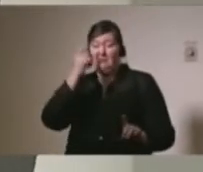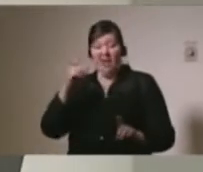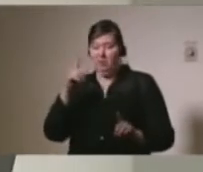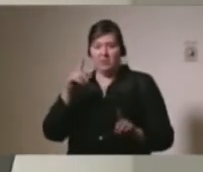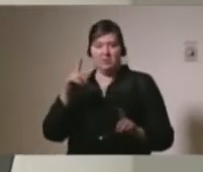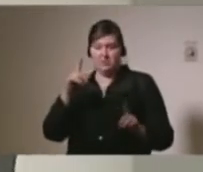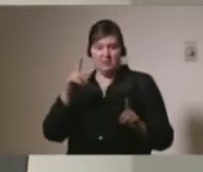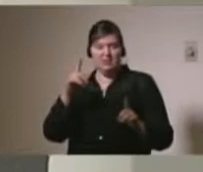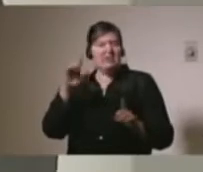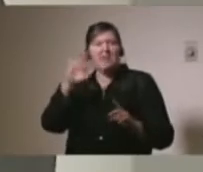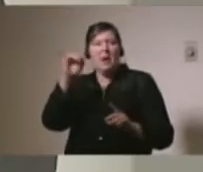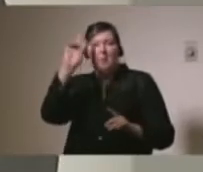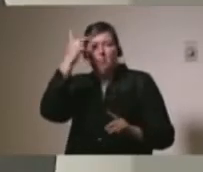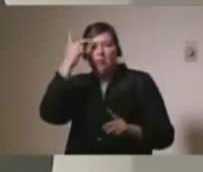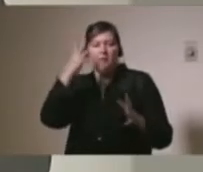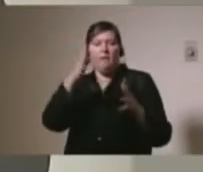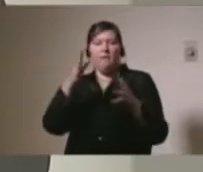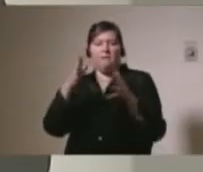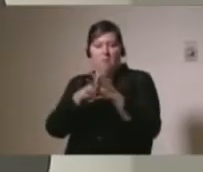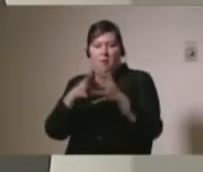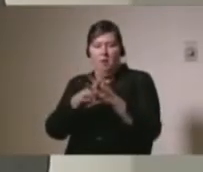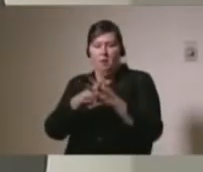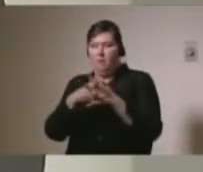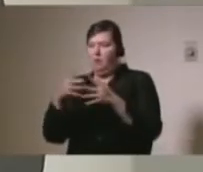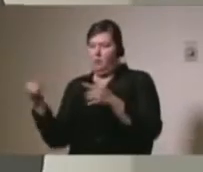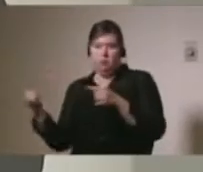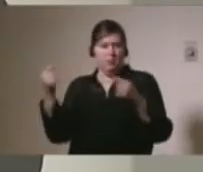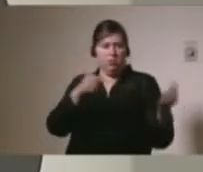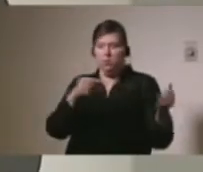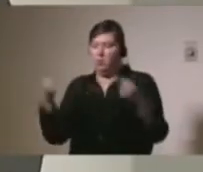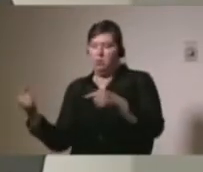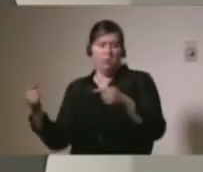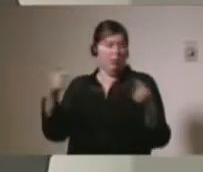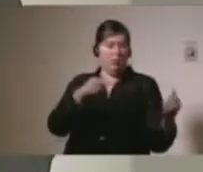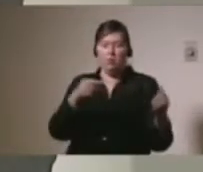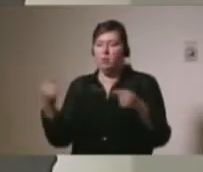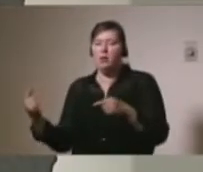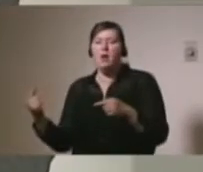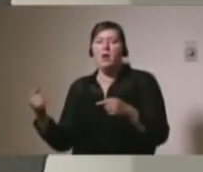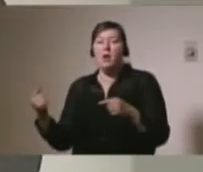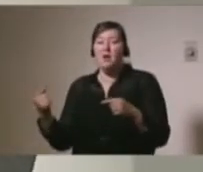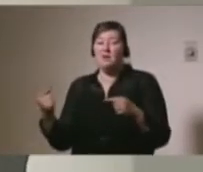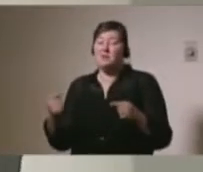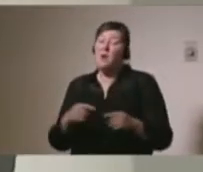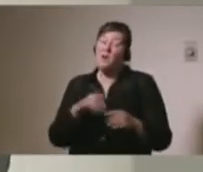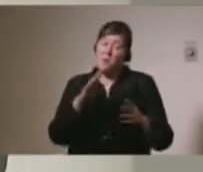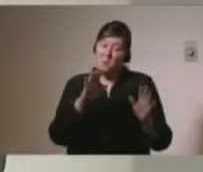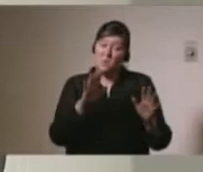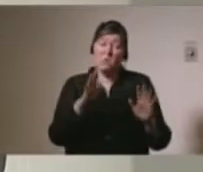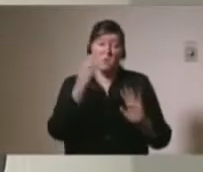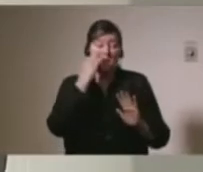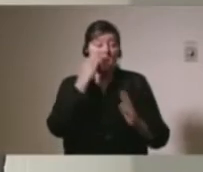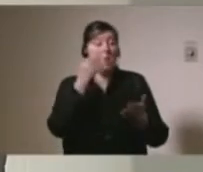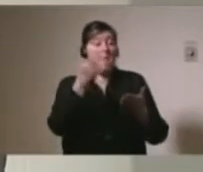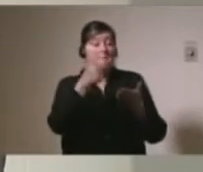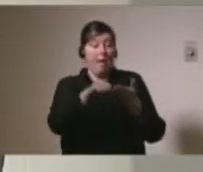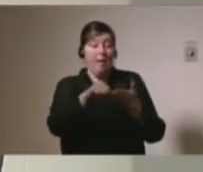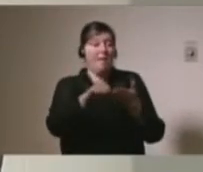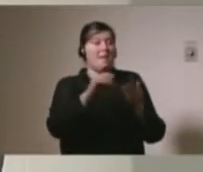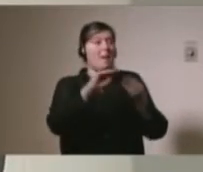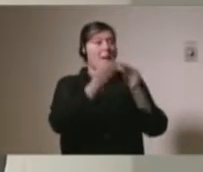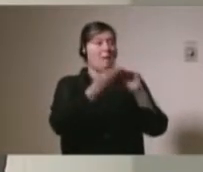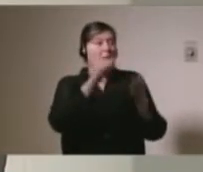you know. Then there's the question of the ever declining mail volumes and